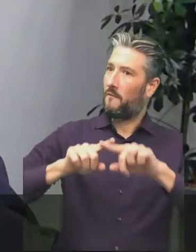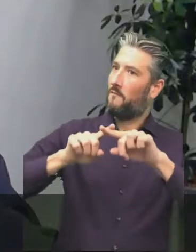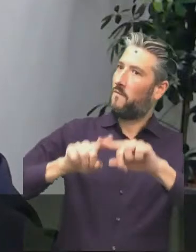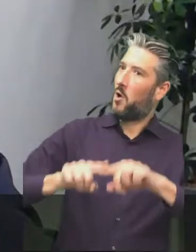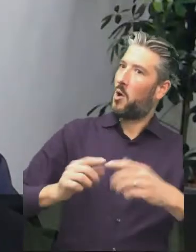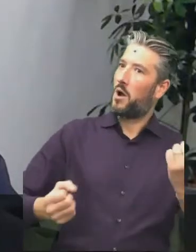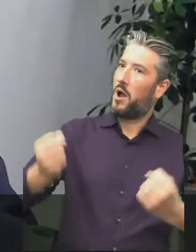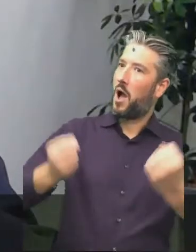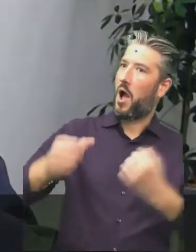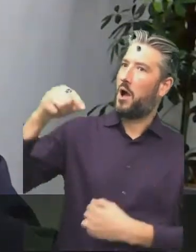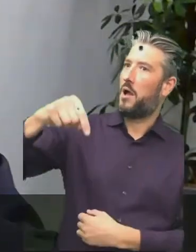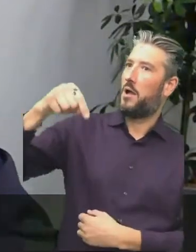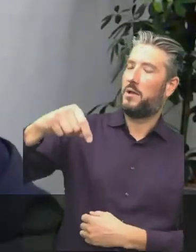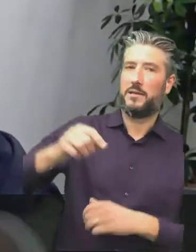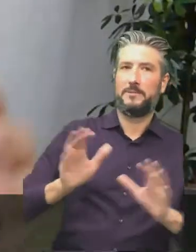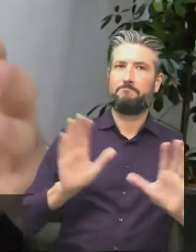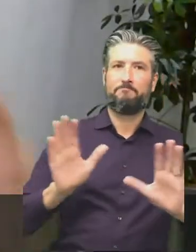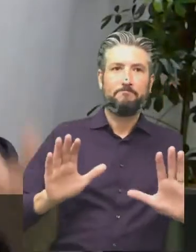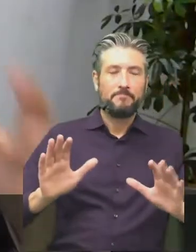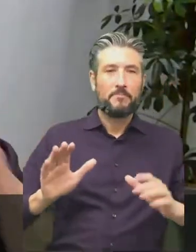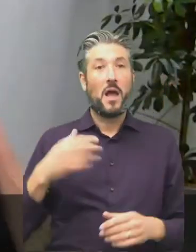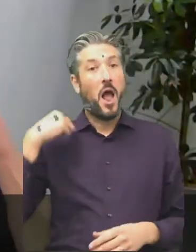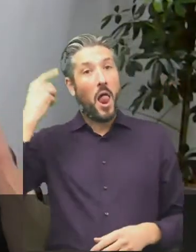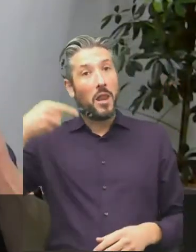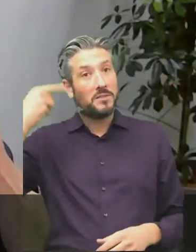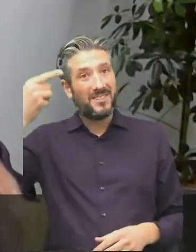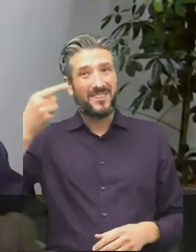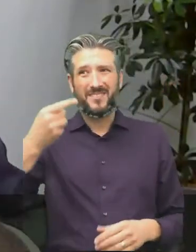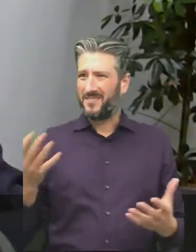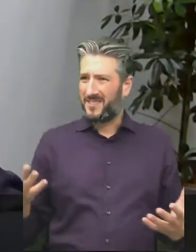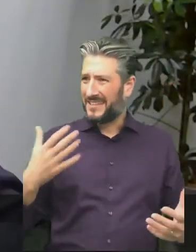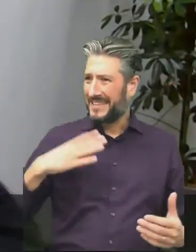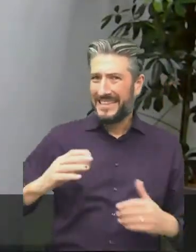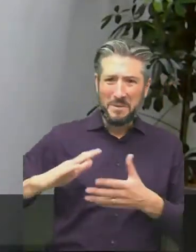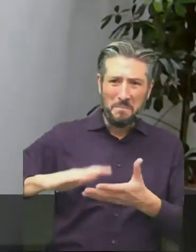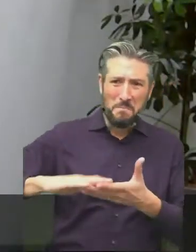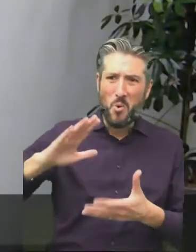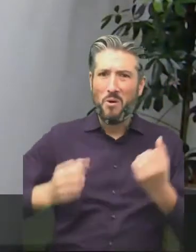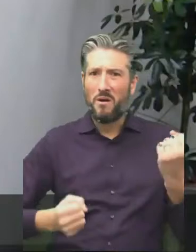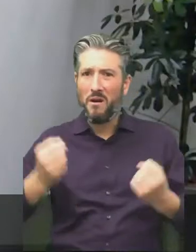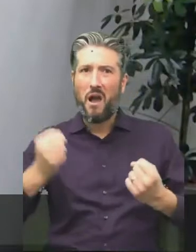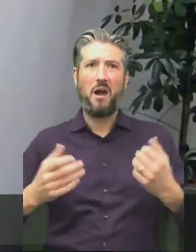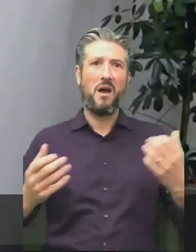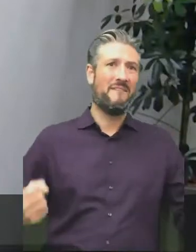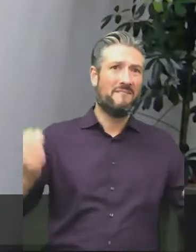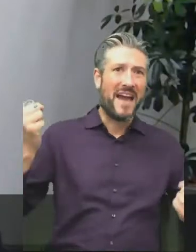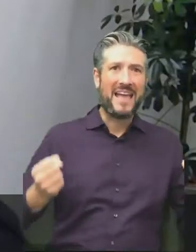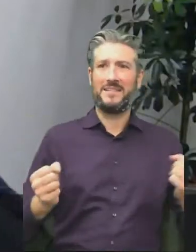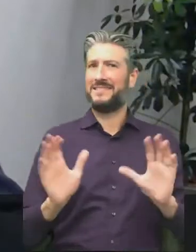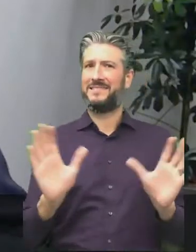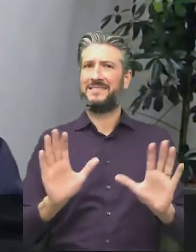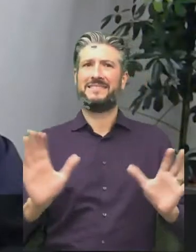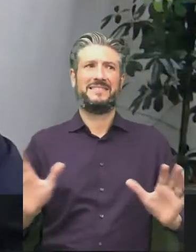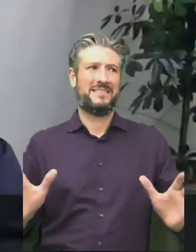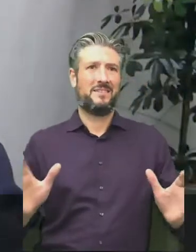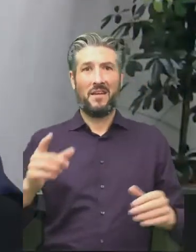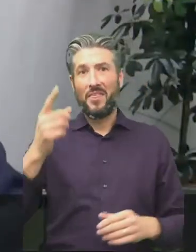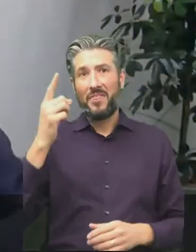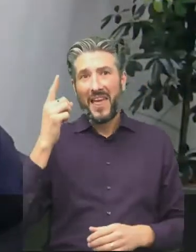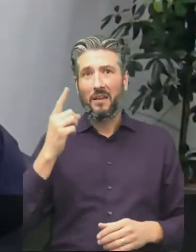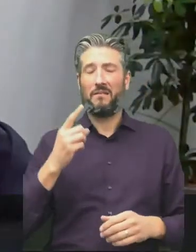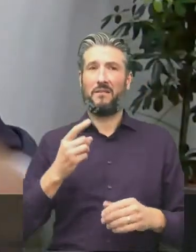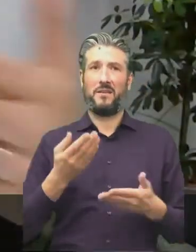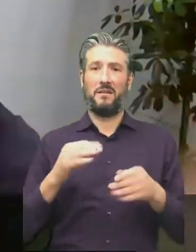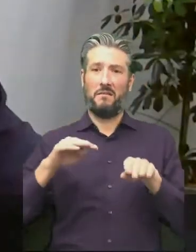additional vans, additional cars clogging up our streets. That leads to congestion, worse air quality, but